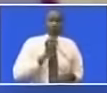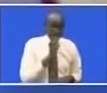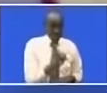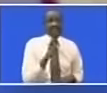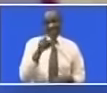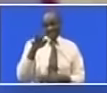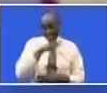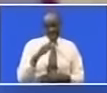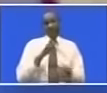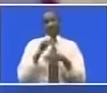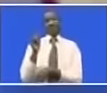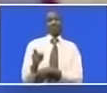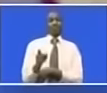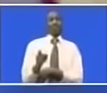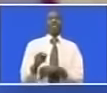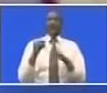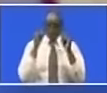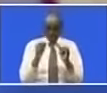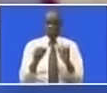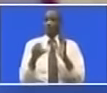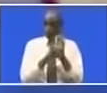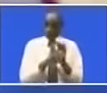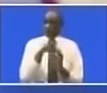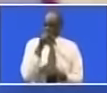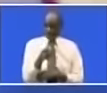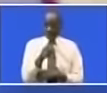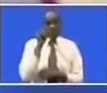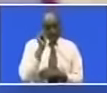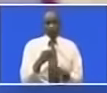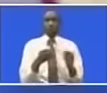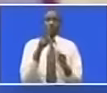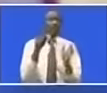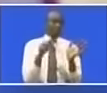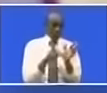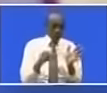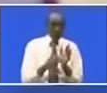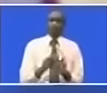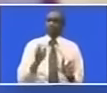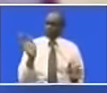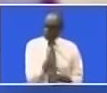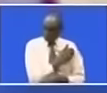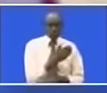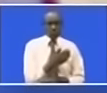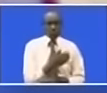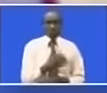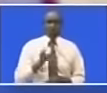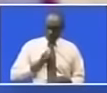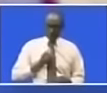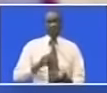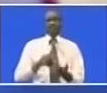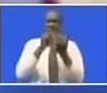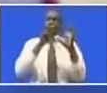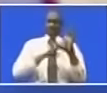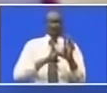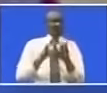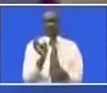one area where the new constitution was addressing that, to do away with the women's special